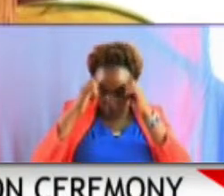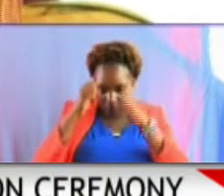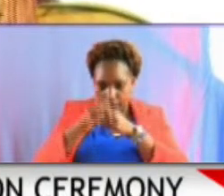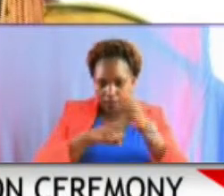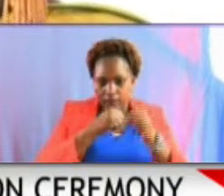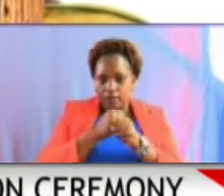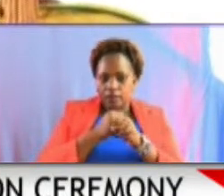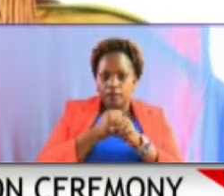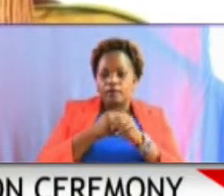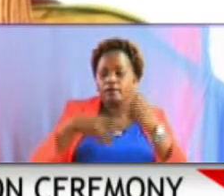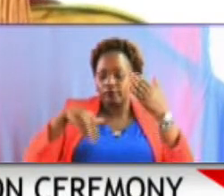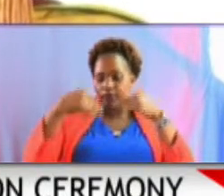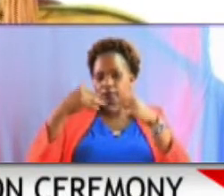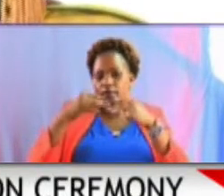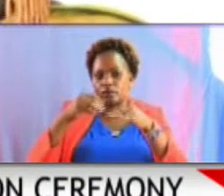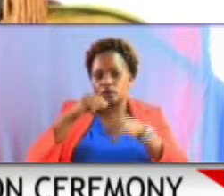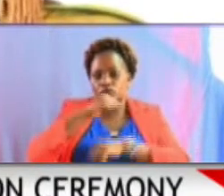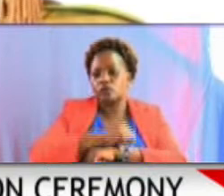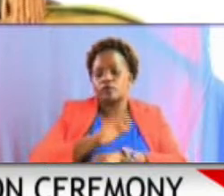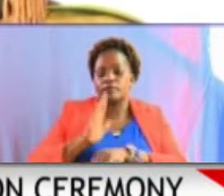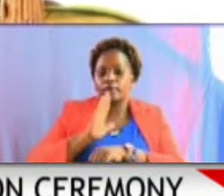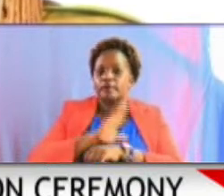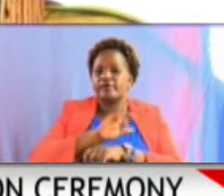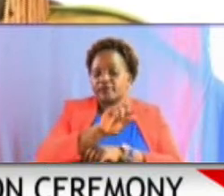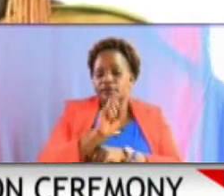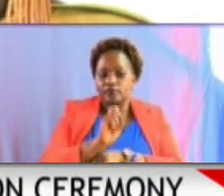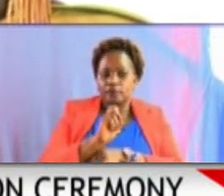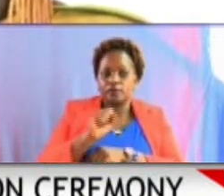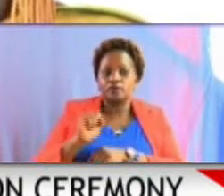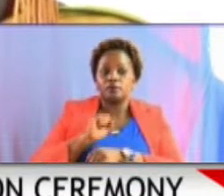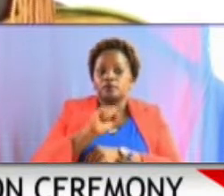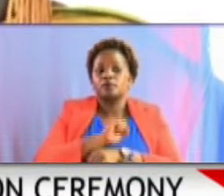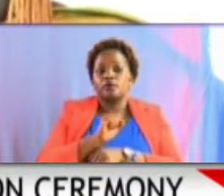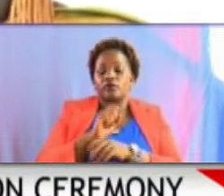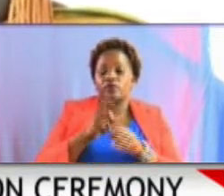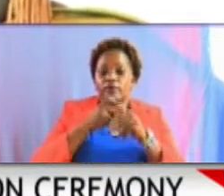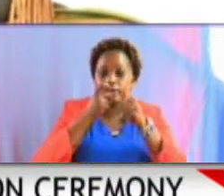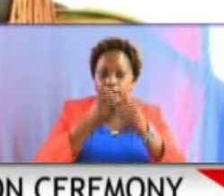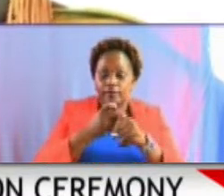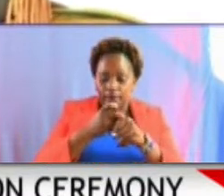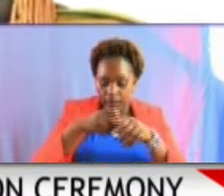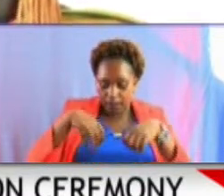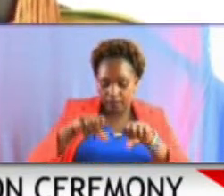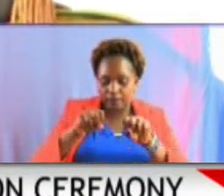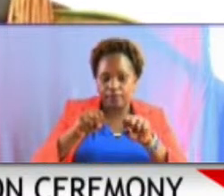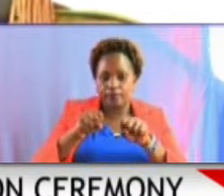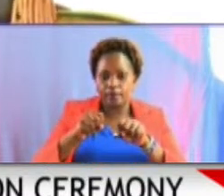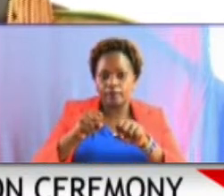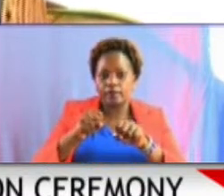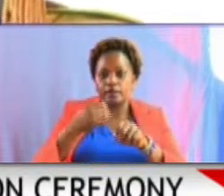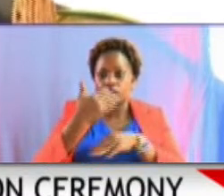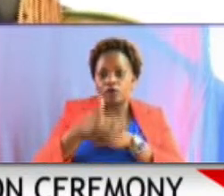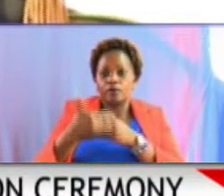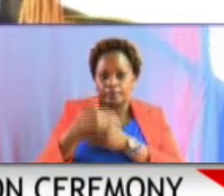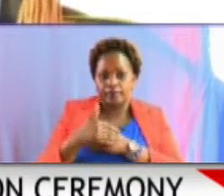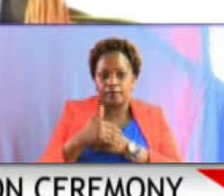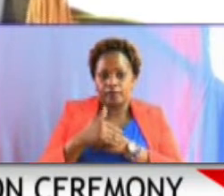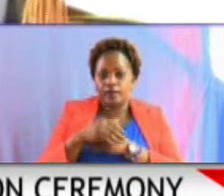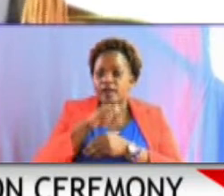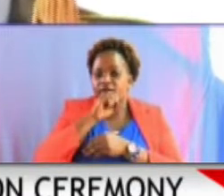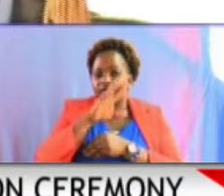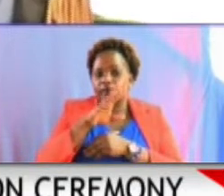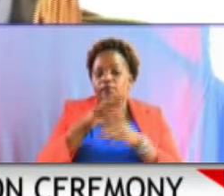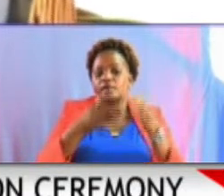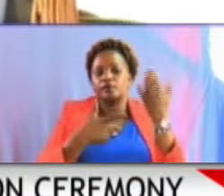year satisfied the School Board of Examiners and the Senate for the award of diploma in the School of Computing and